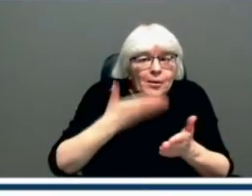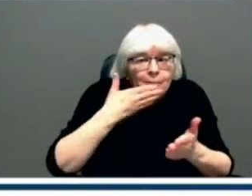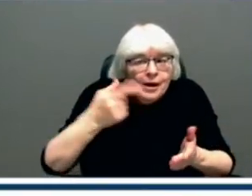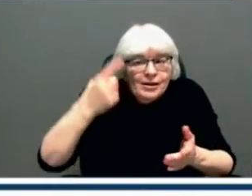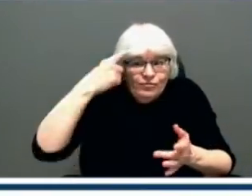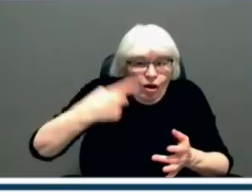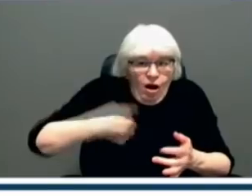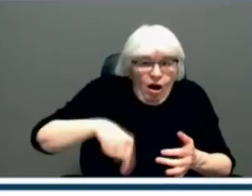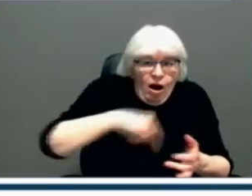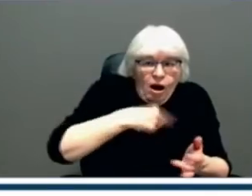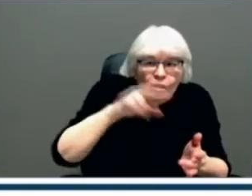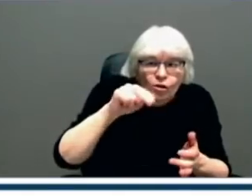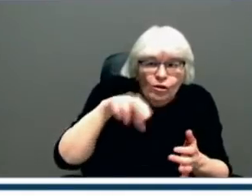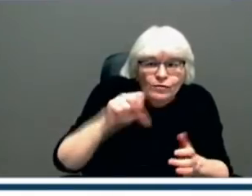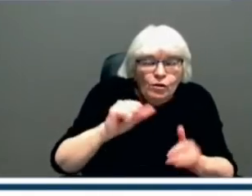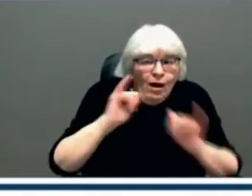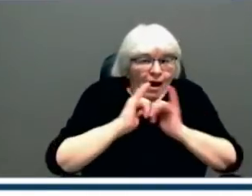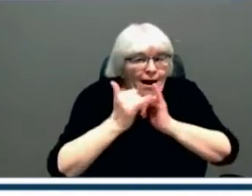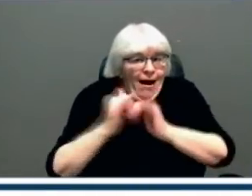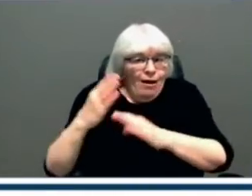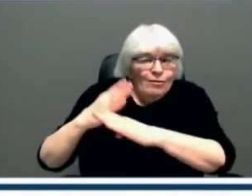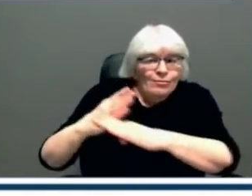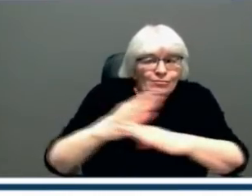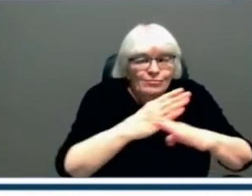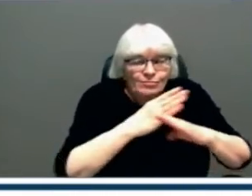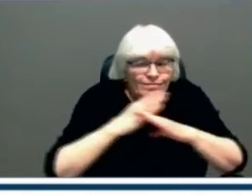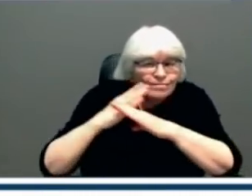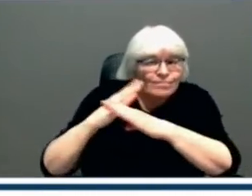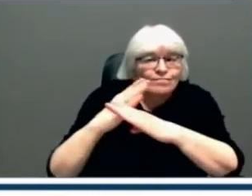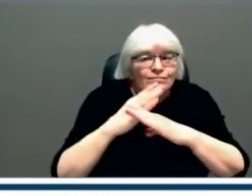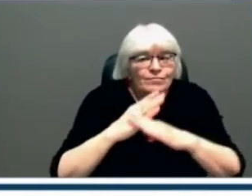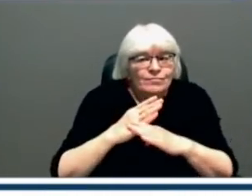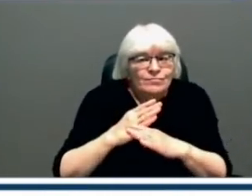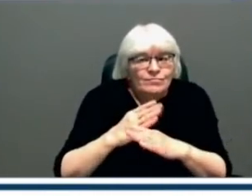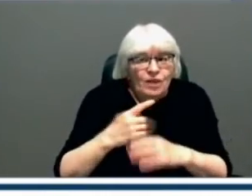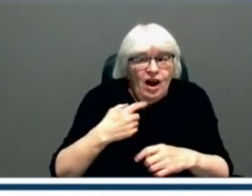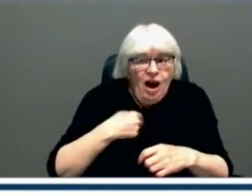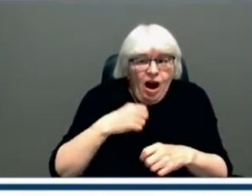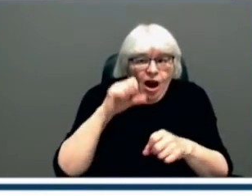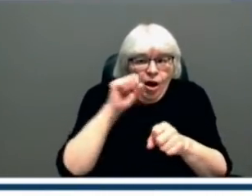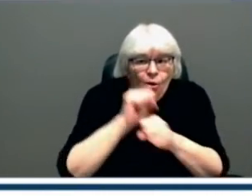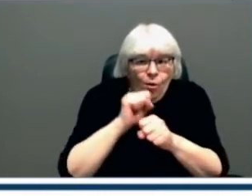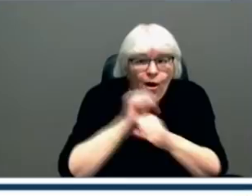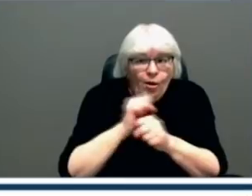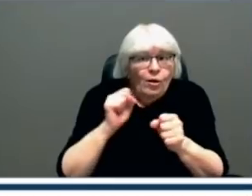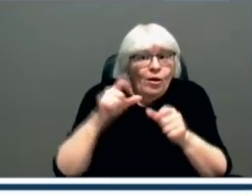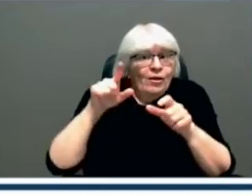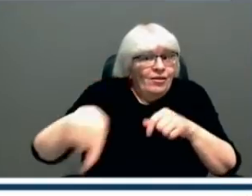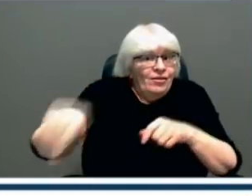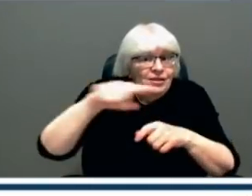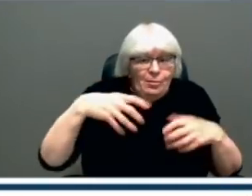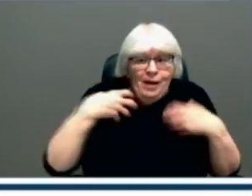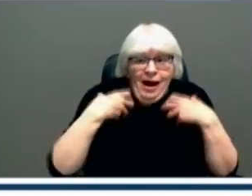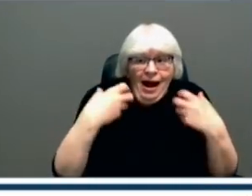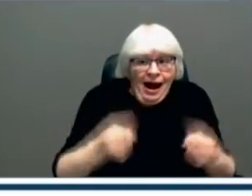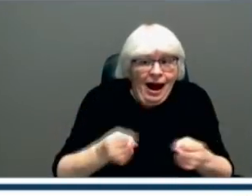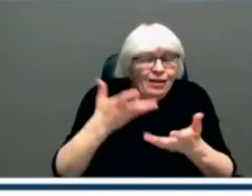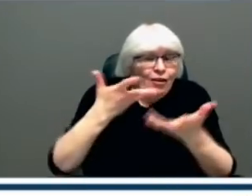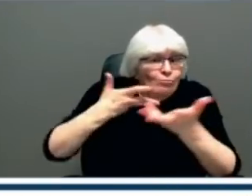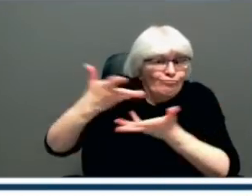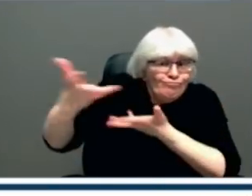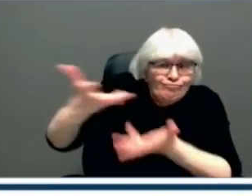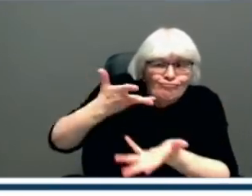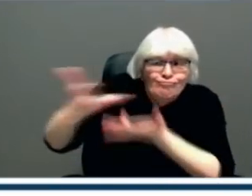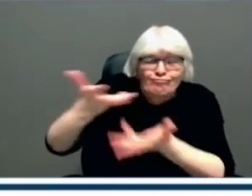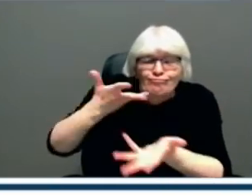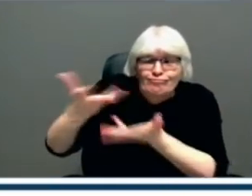perspective. I work closely with colleagues in the healthcare system who provide healthcare and run the healthcare system,